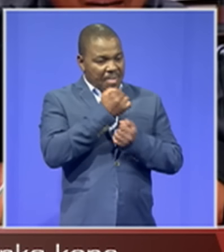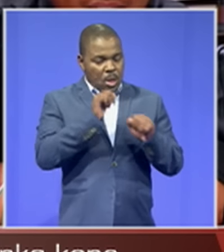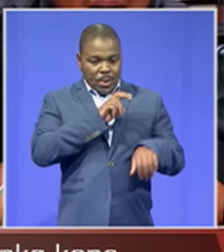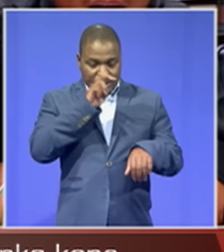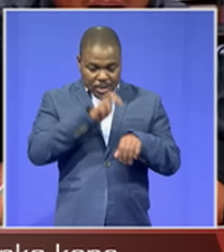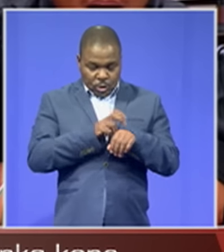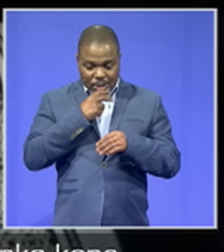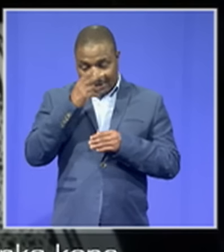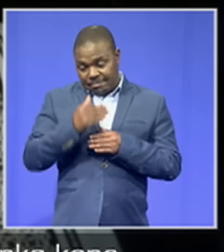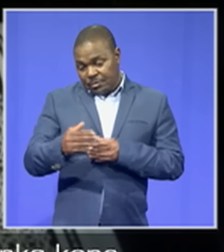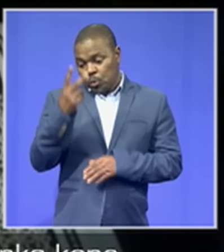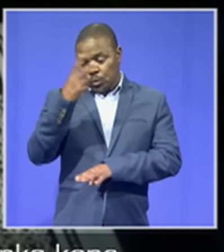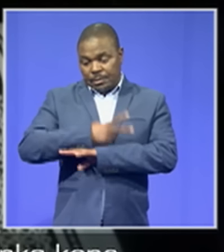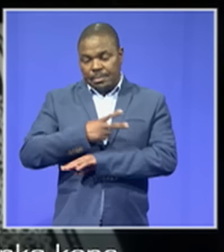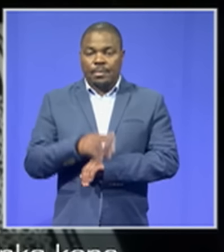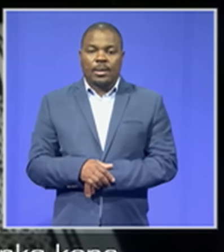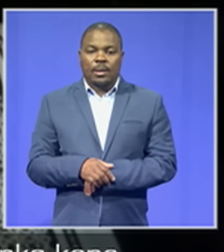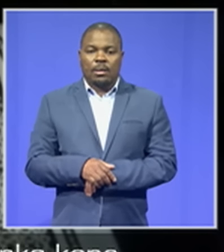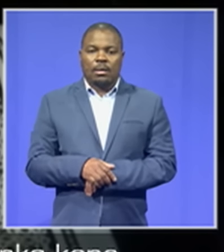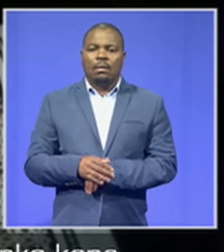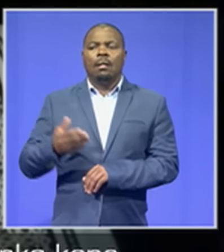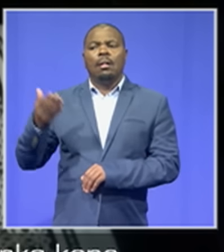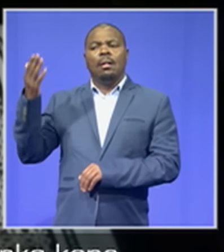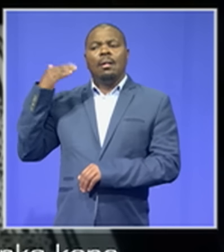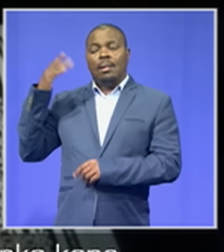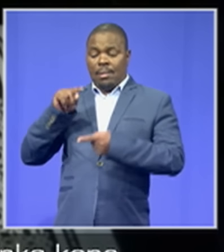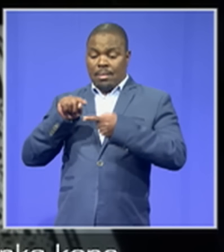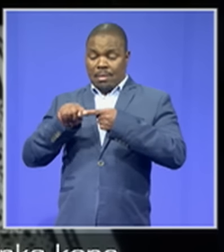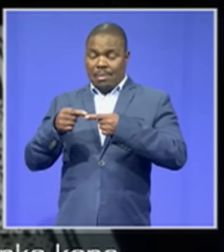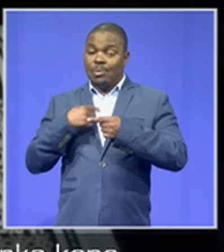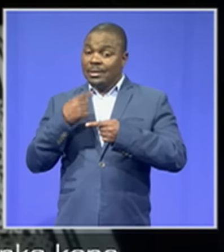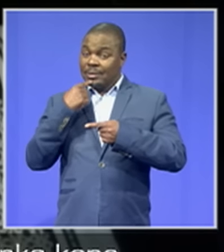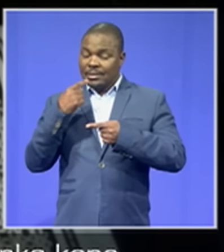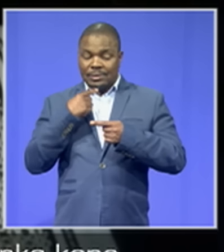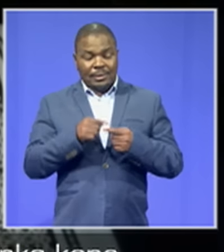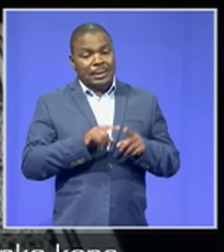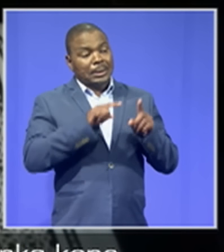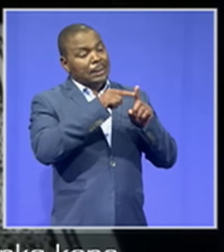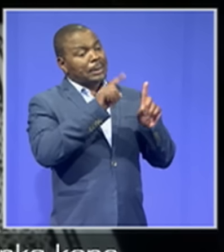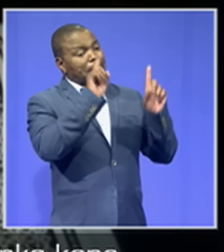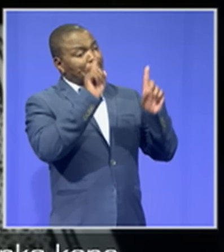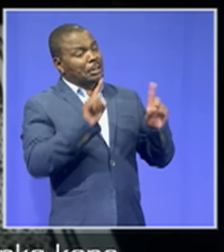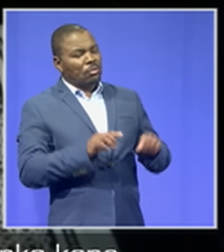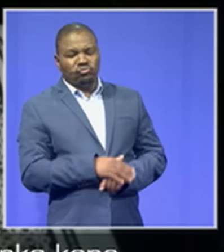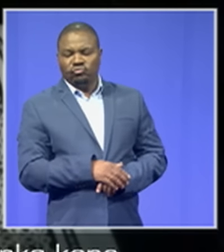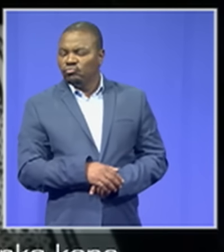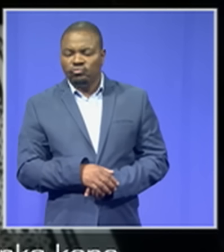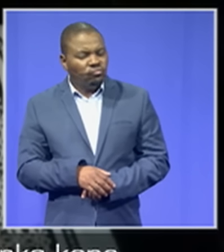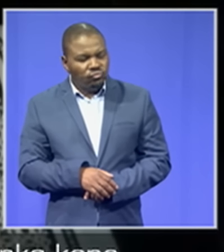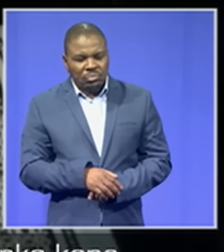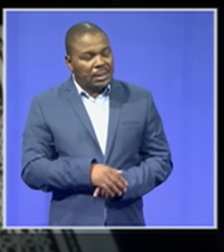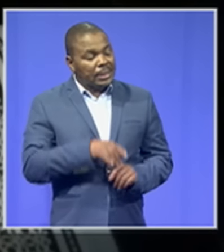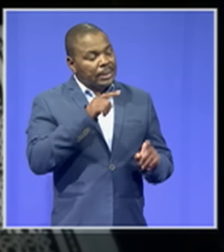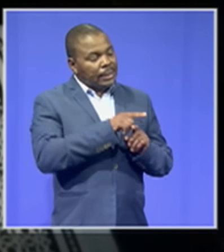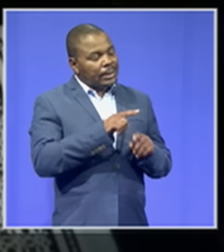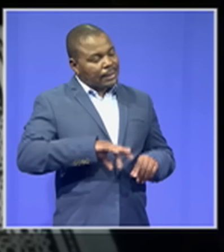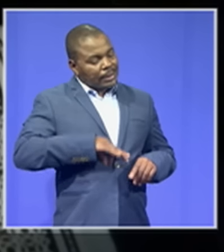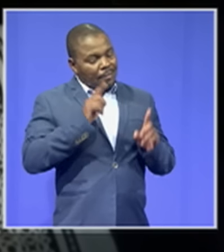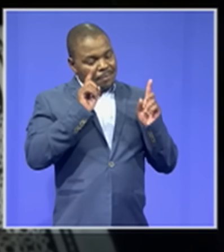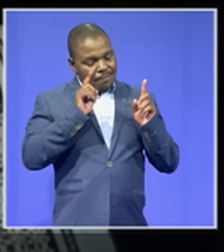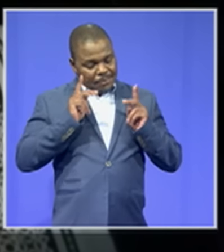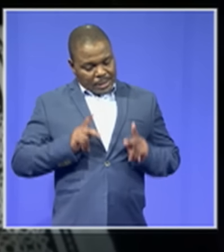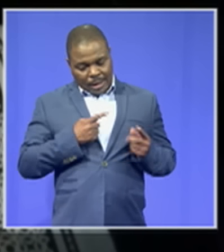well over the next coming 2 days. The point that we've been raising, one, is that there's nothing special about him. He must appear physically before the ad